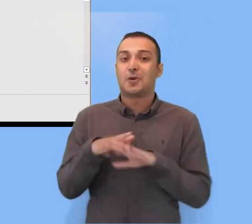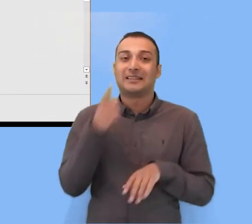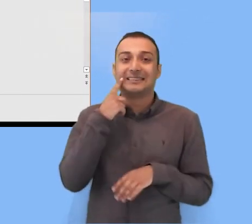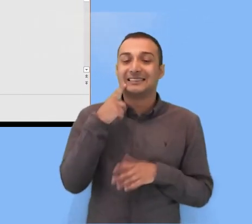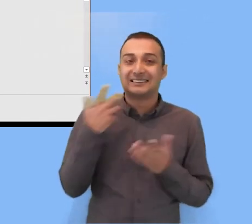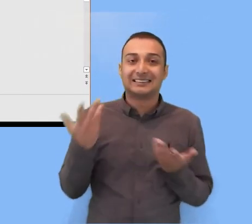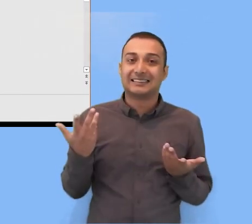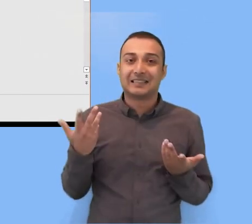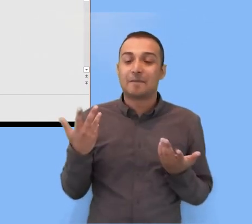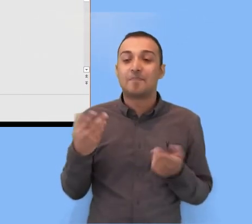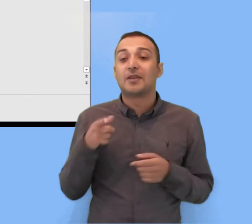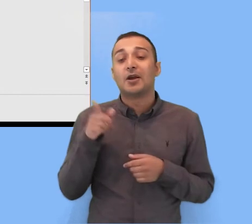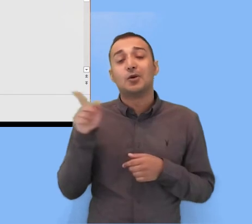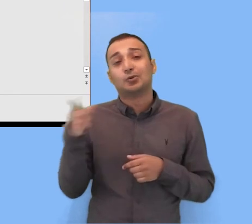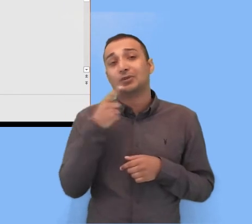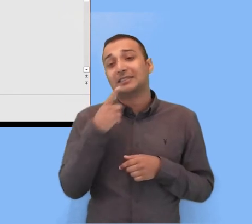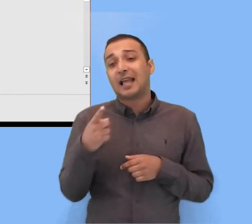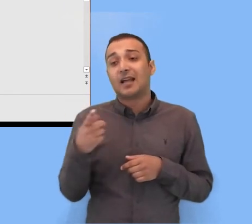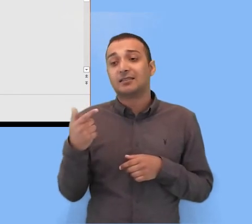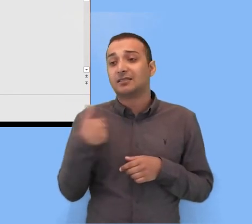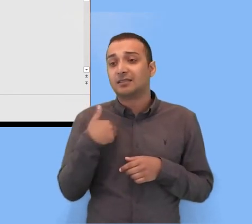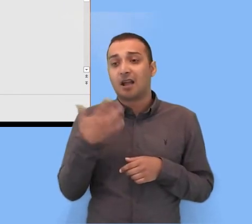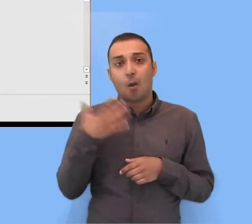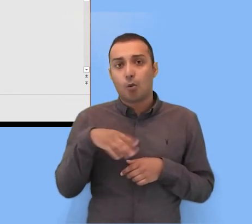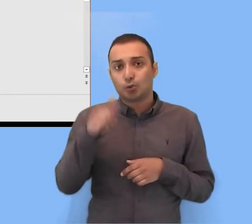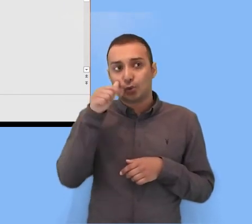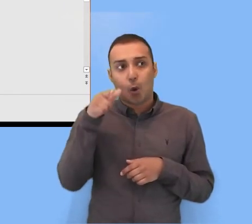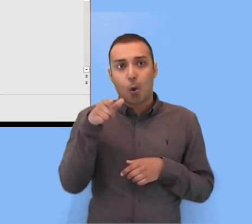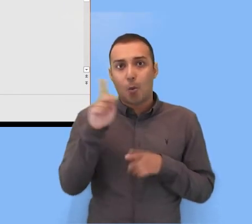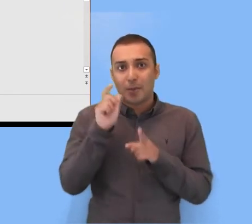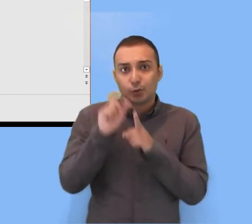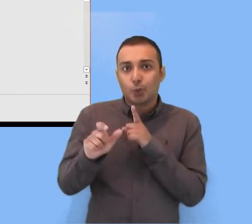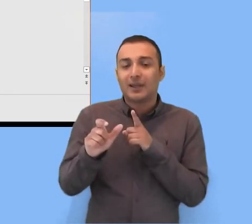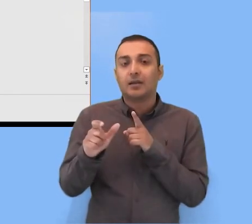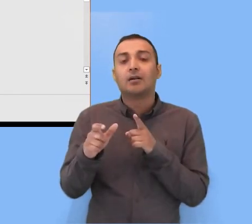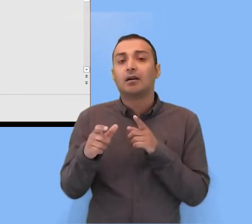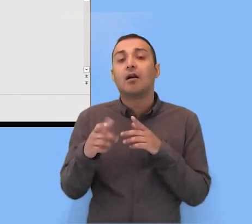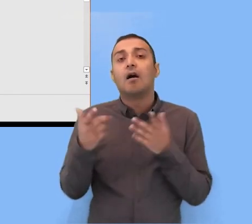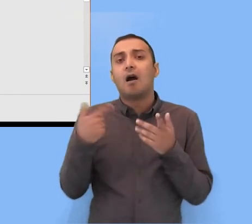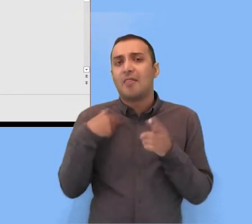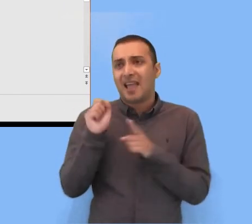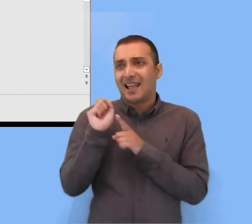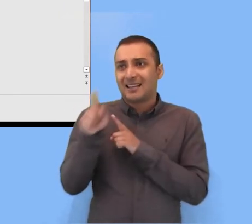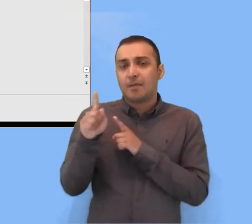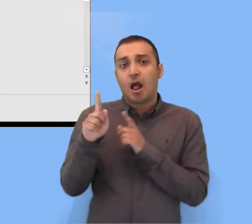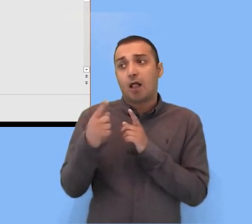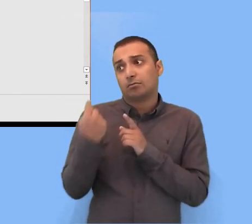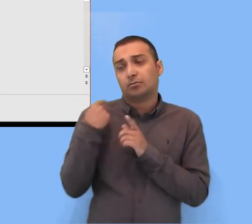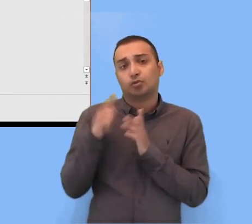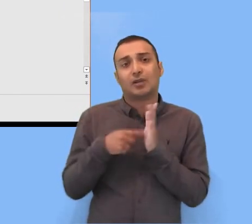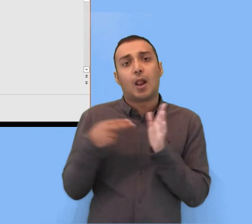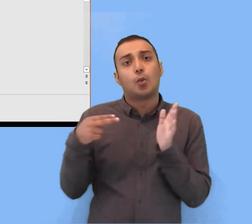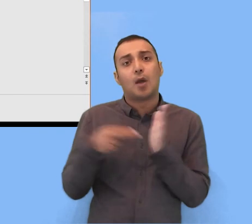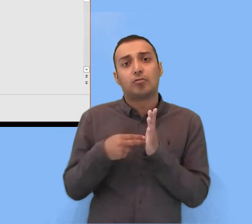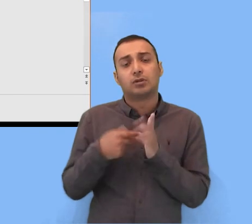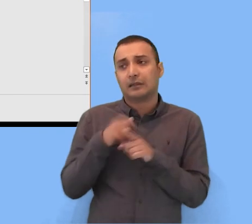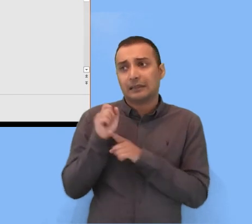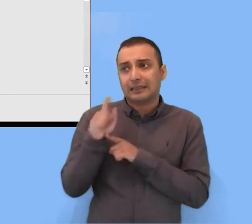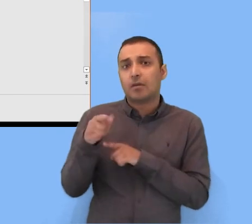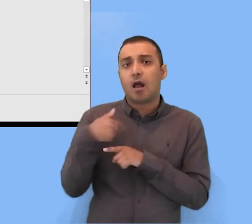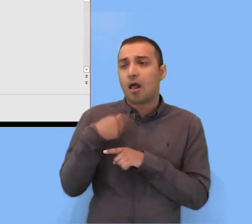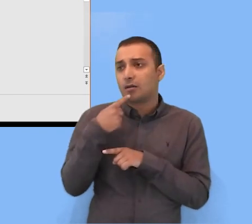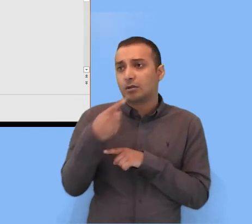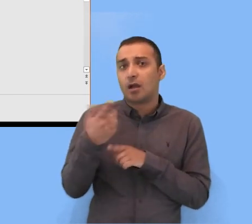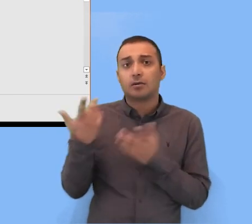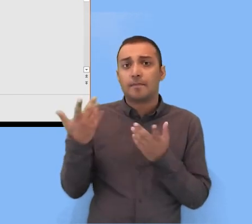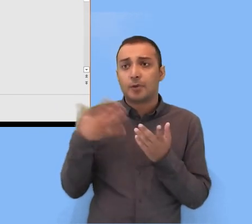what they were doing and a term had gone by, I emailed them in January and I said, I'd like to know how my daughter was doing.